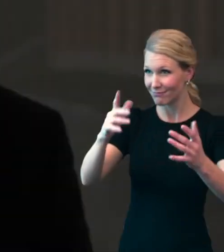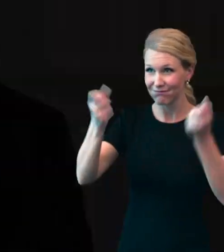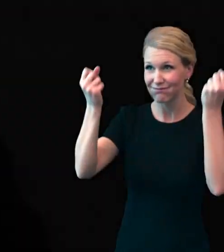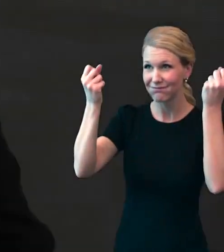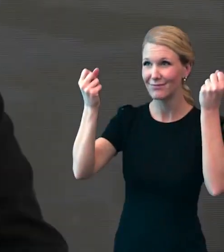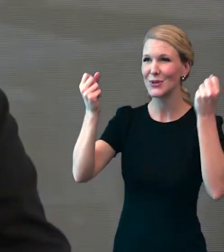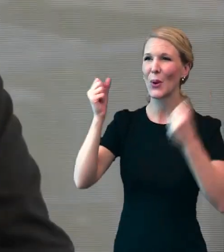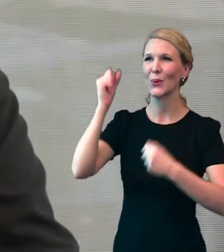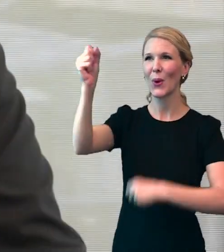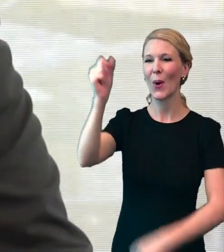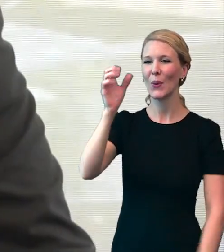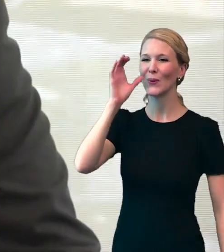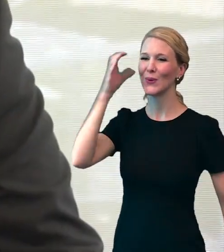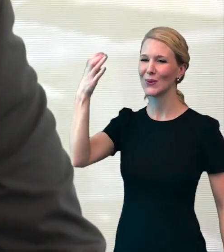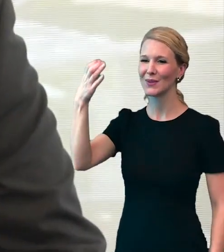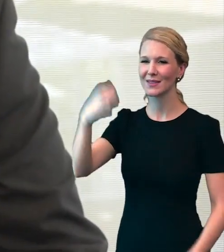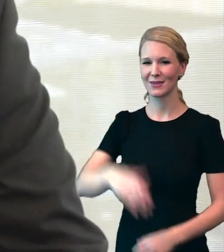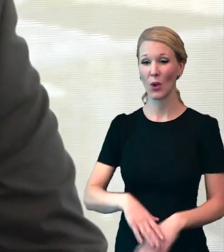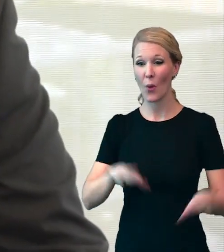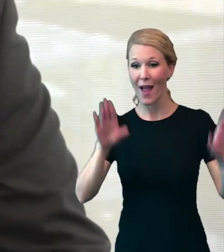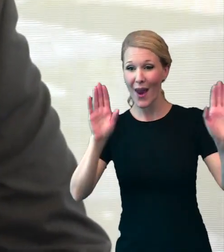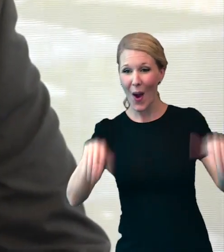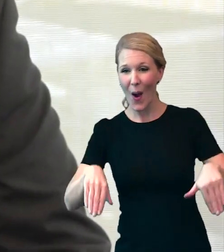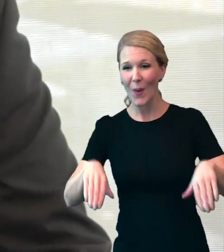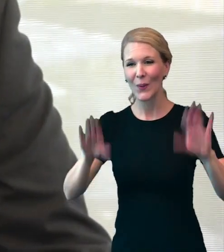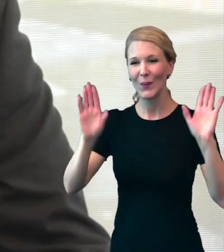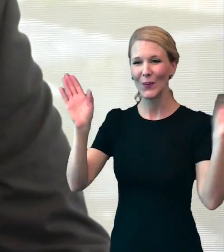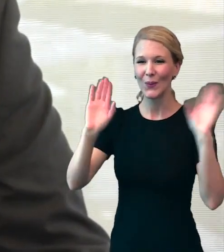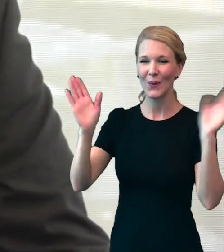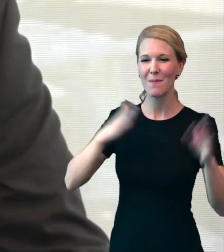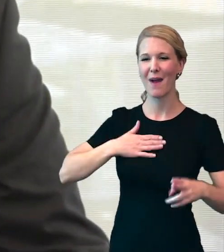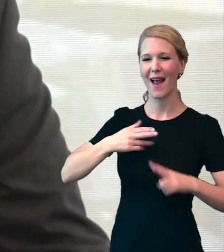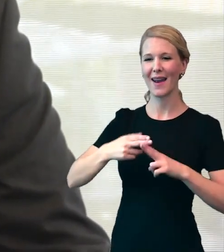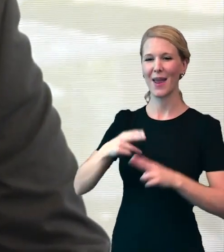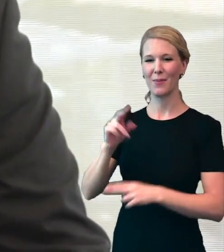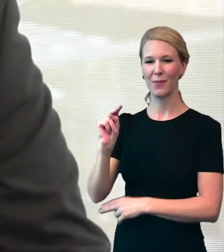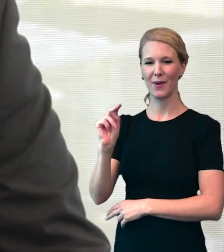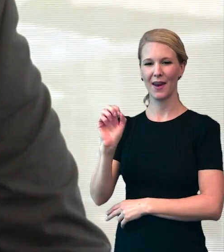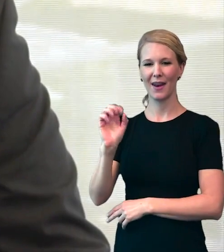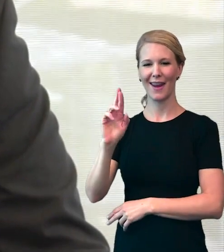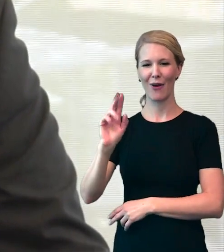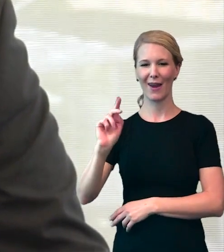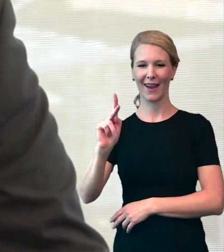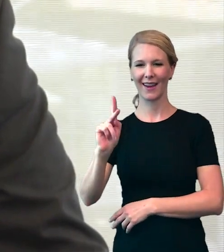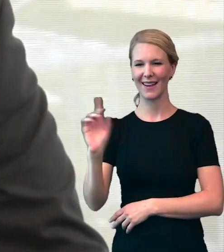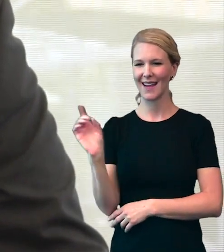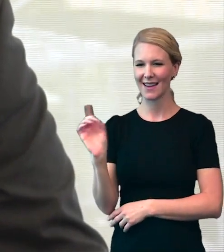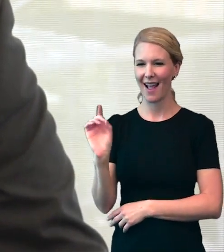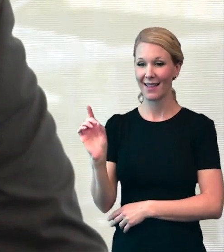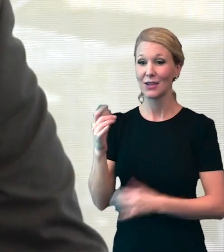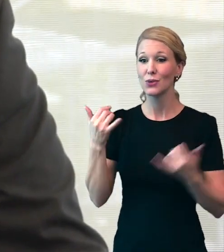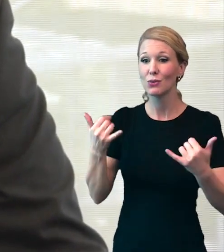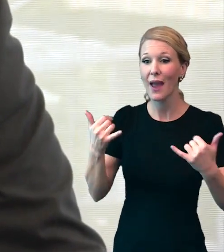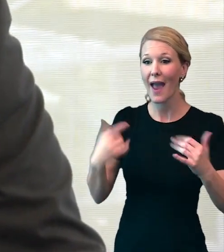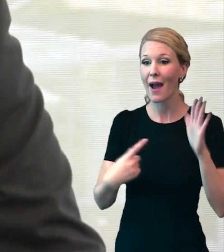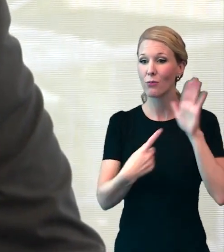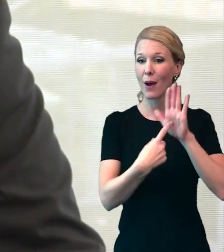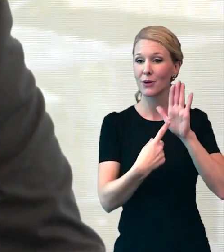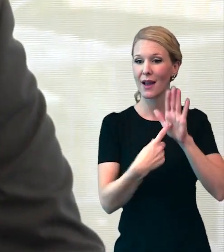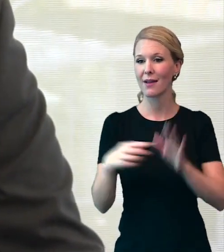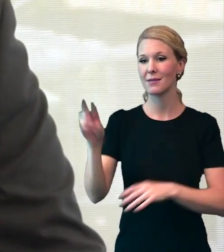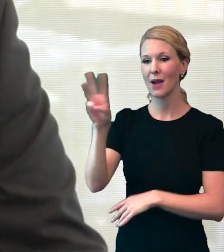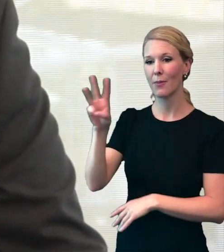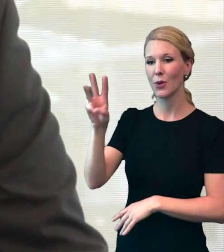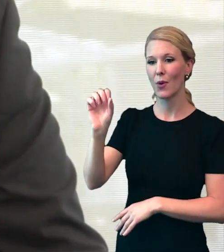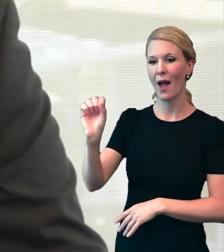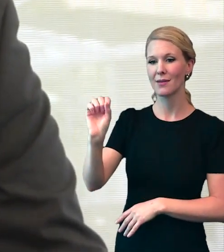Cougs. Fellow Cougs, hello. My name is Narek Danielian, and today I'm representing the WSU